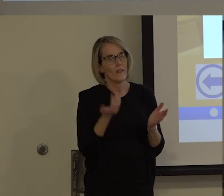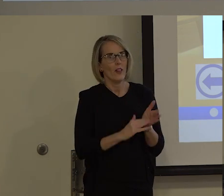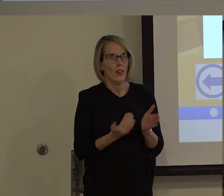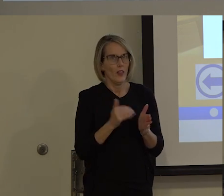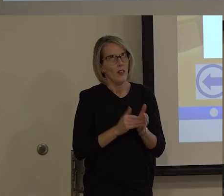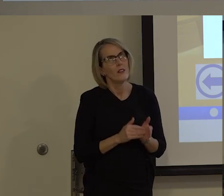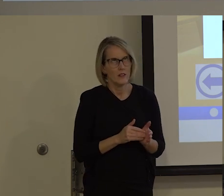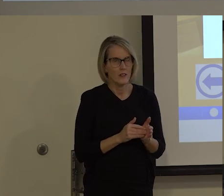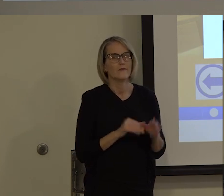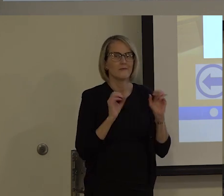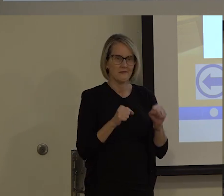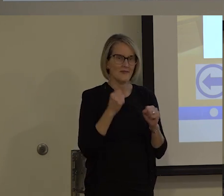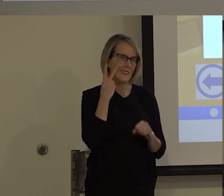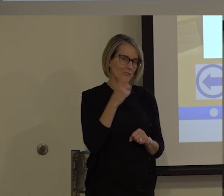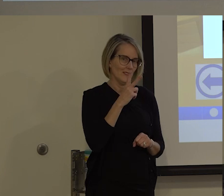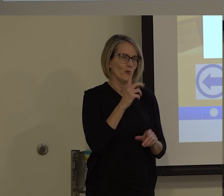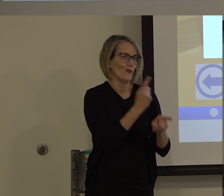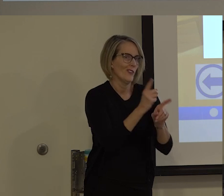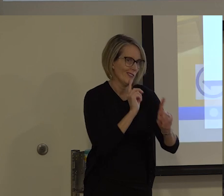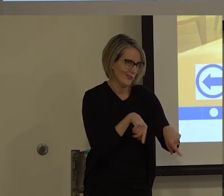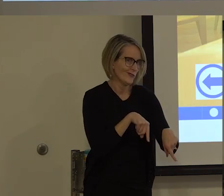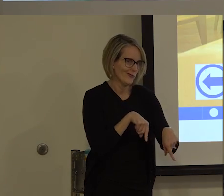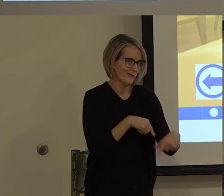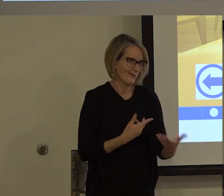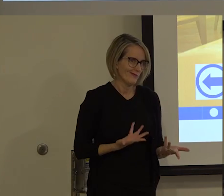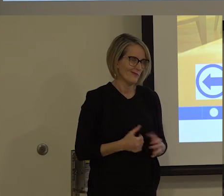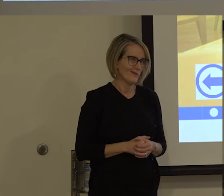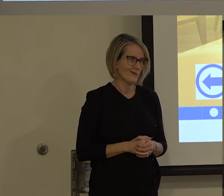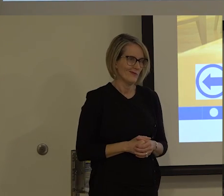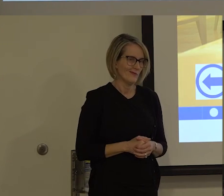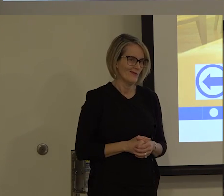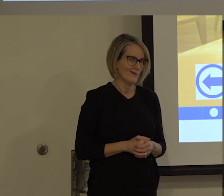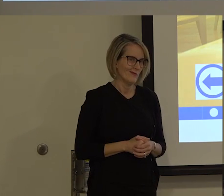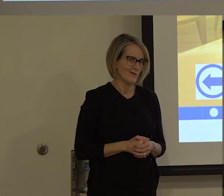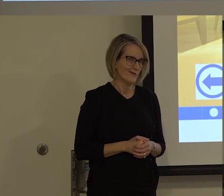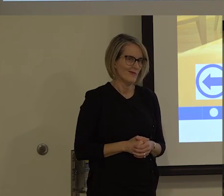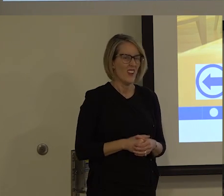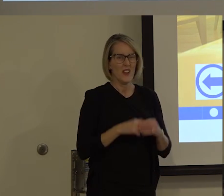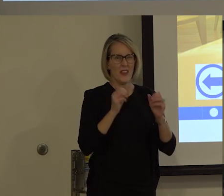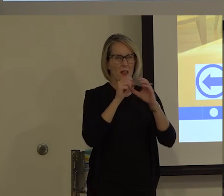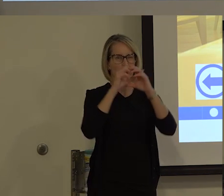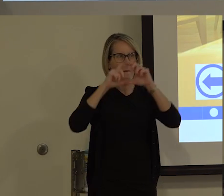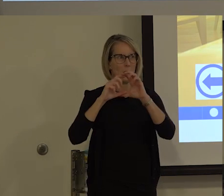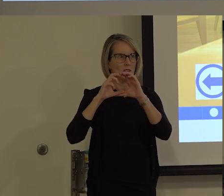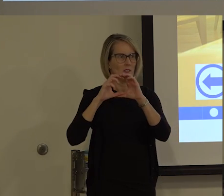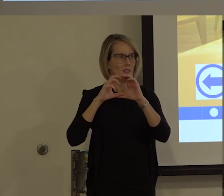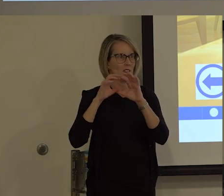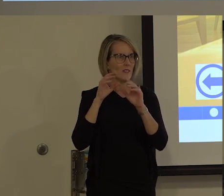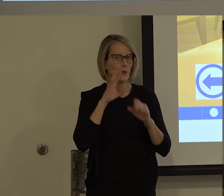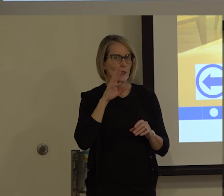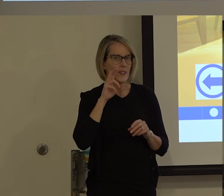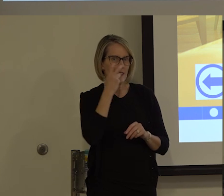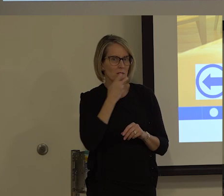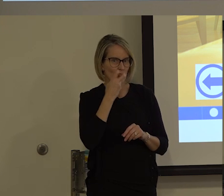can see the solution and it will tell me what that solution is. And I've also, these little speech bubbles are here for the